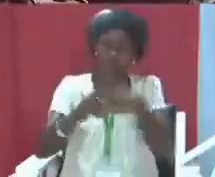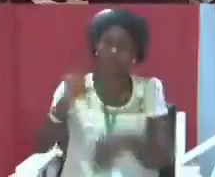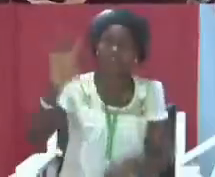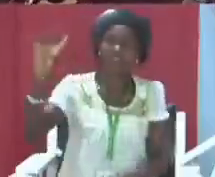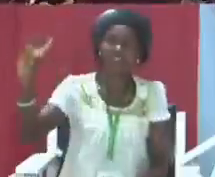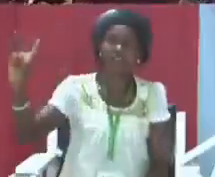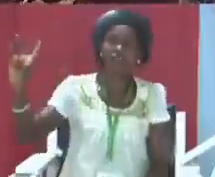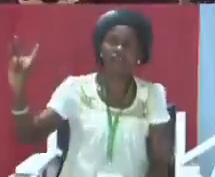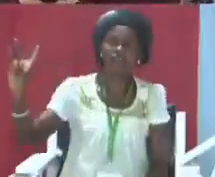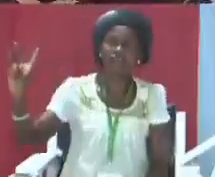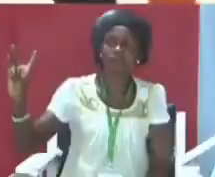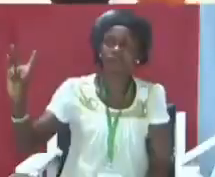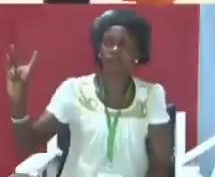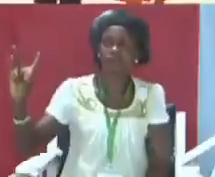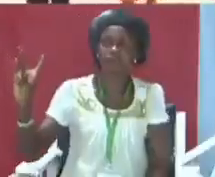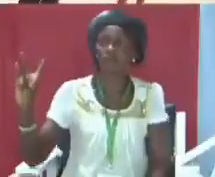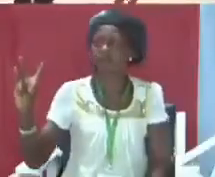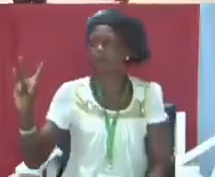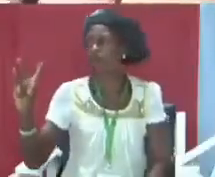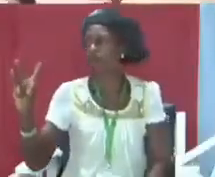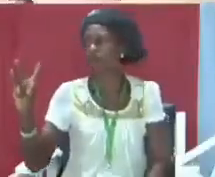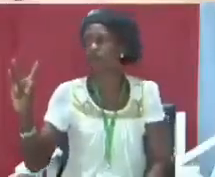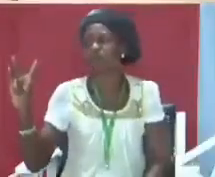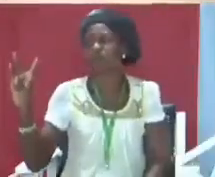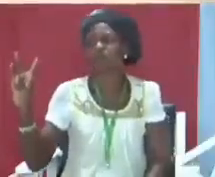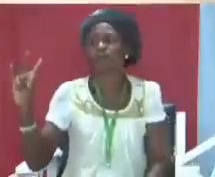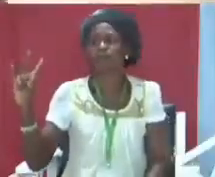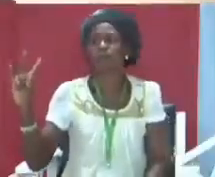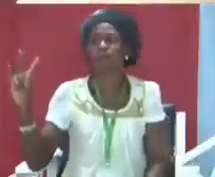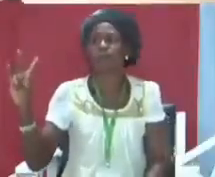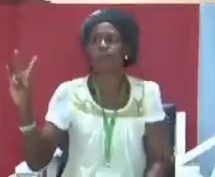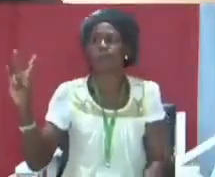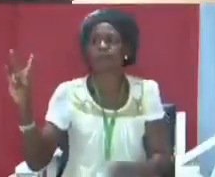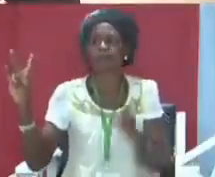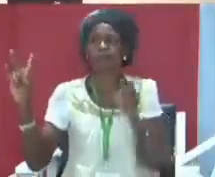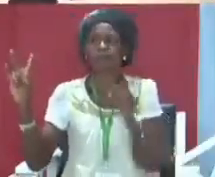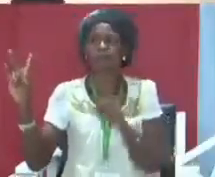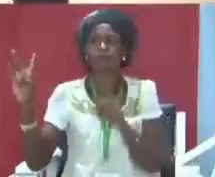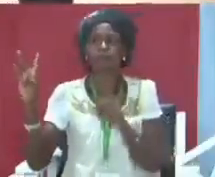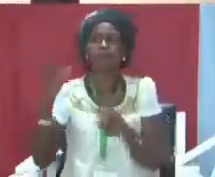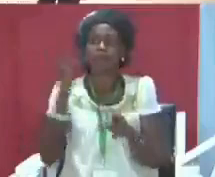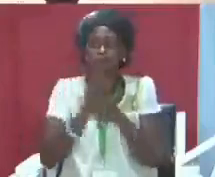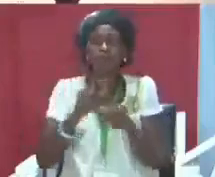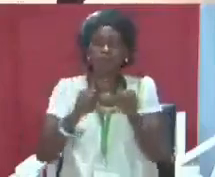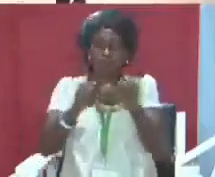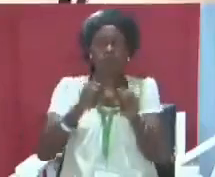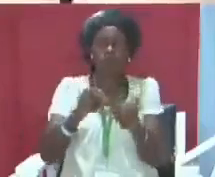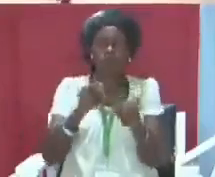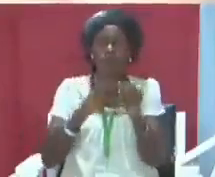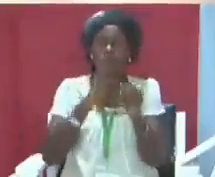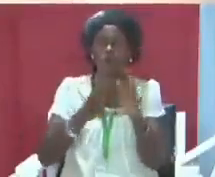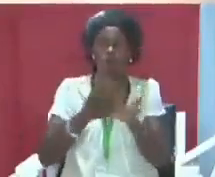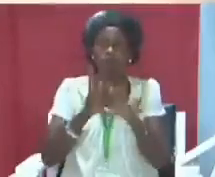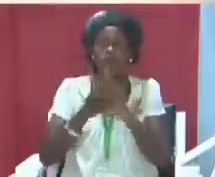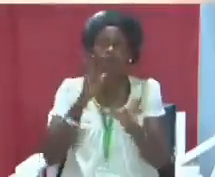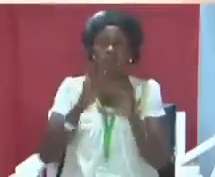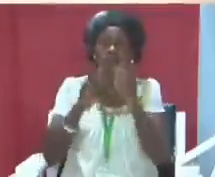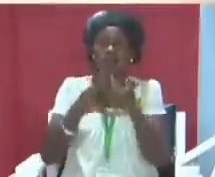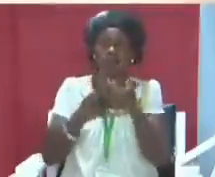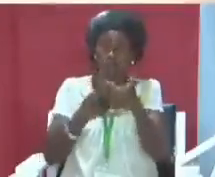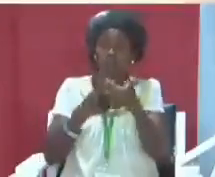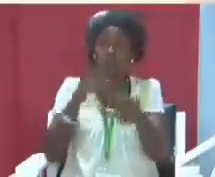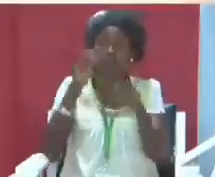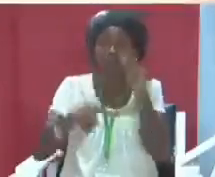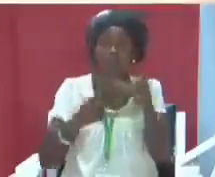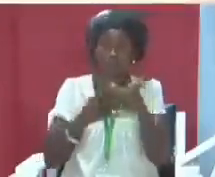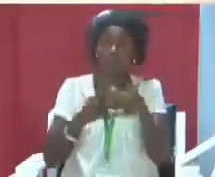Seven. I'm waiting for you. Those of you from my left, I can see you coming. Just double up. If you are able to run, if you are not able to